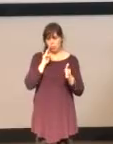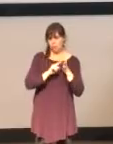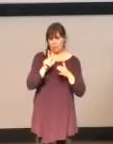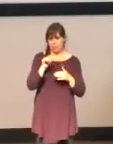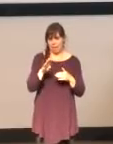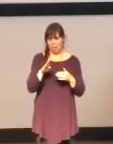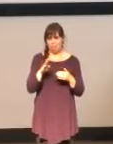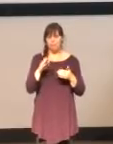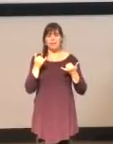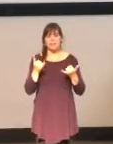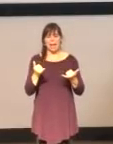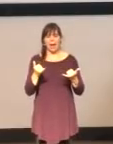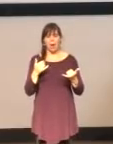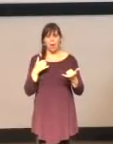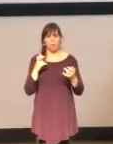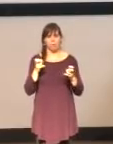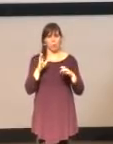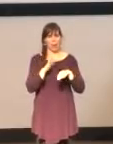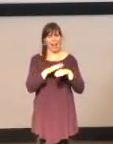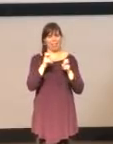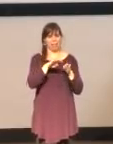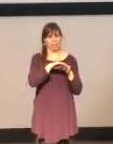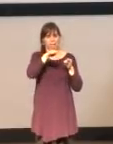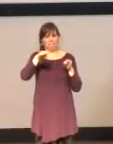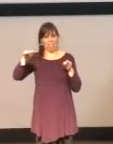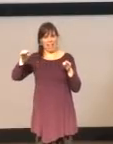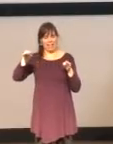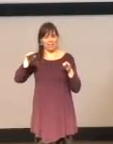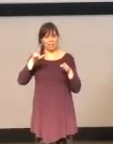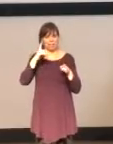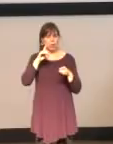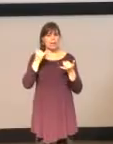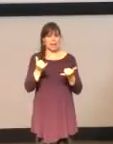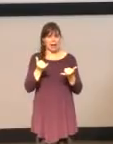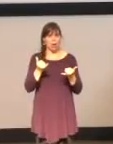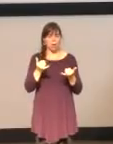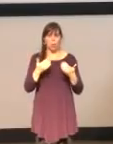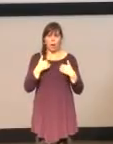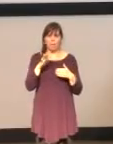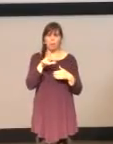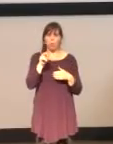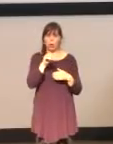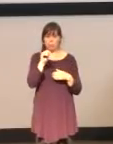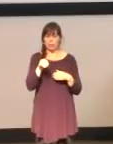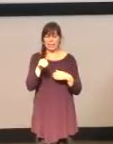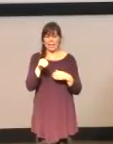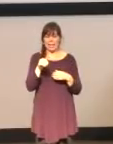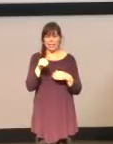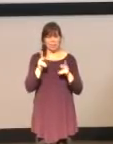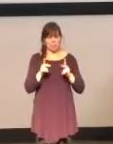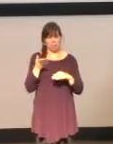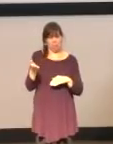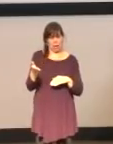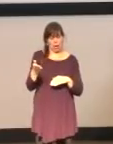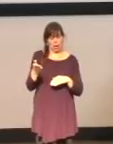labs aligned with the flattening of the curve, where we have 30% occupancy of our